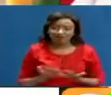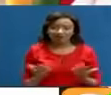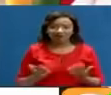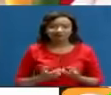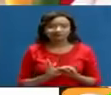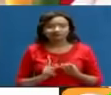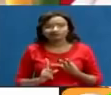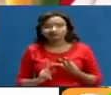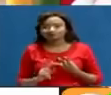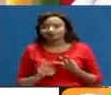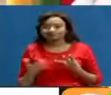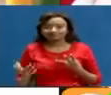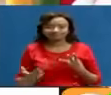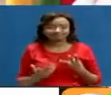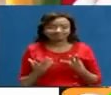are